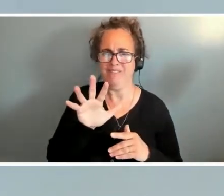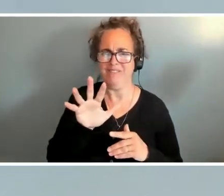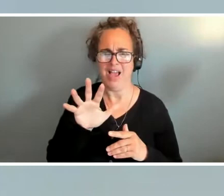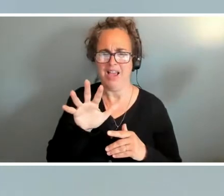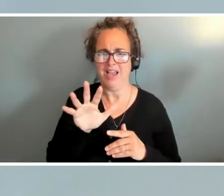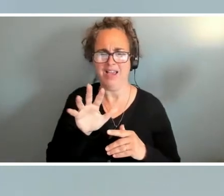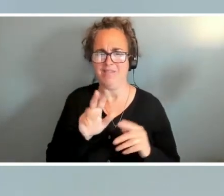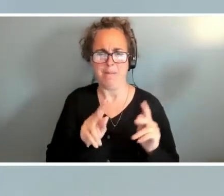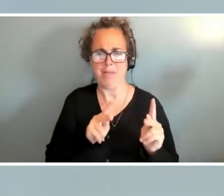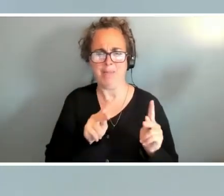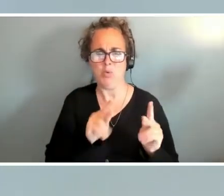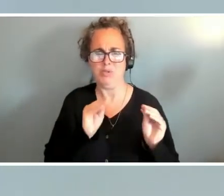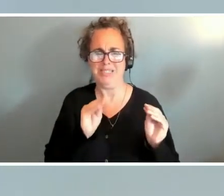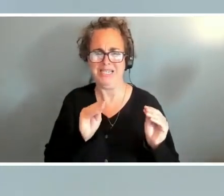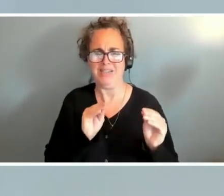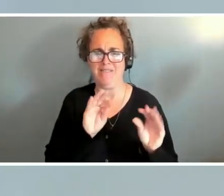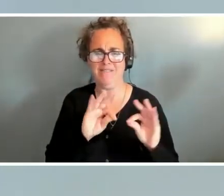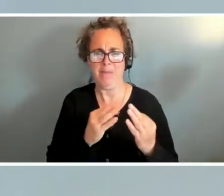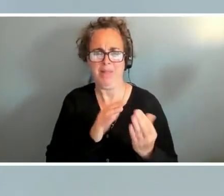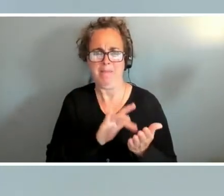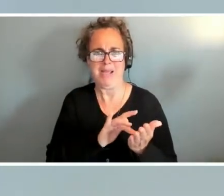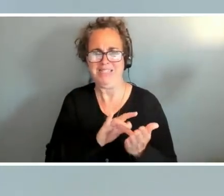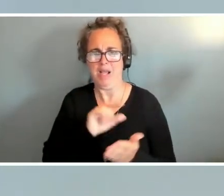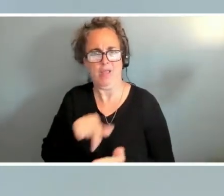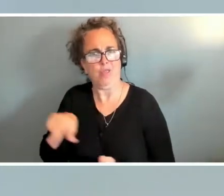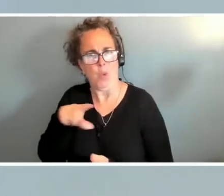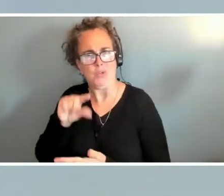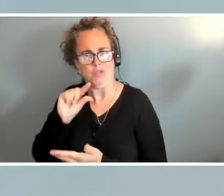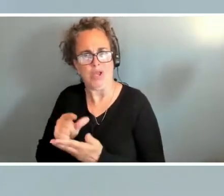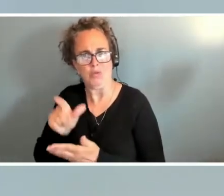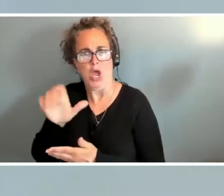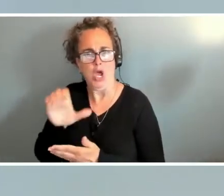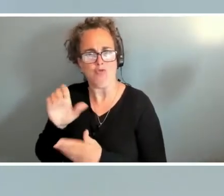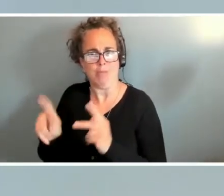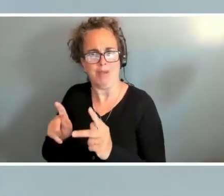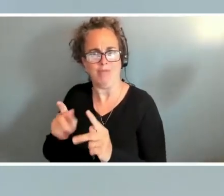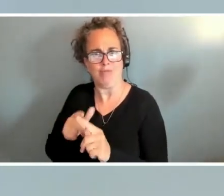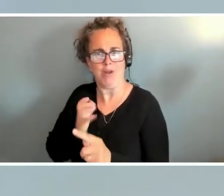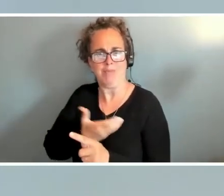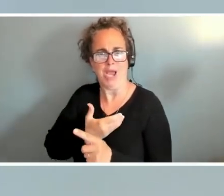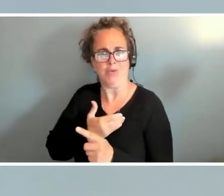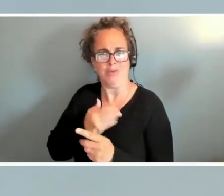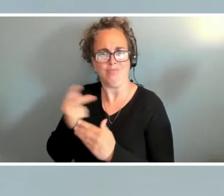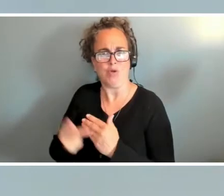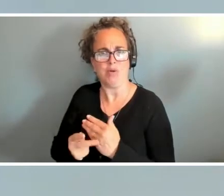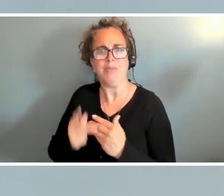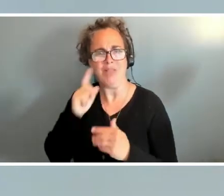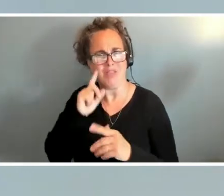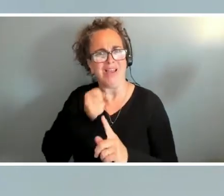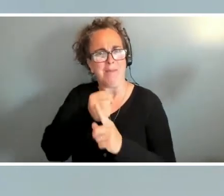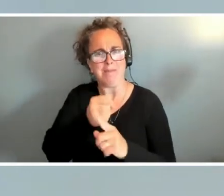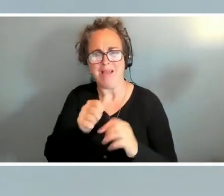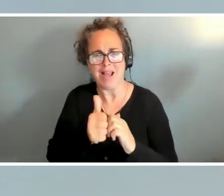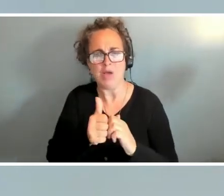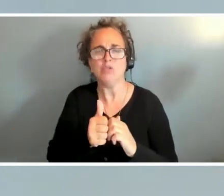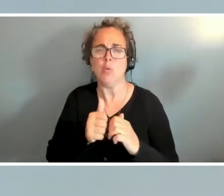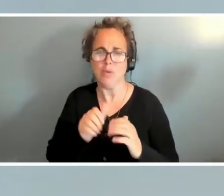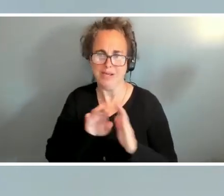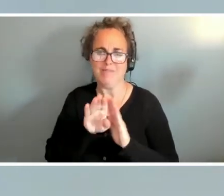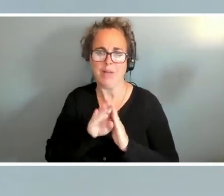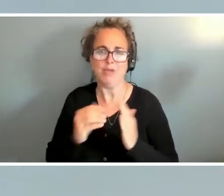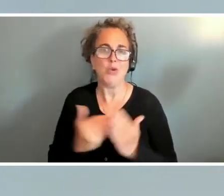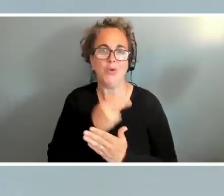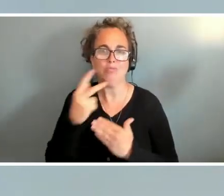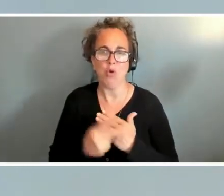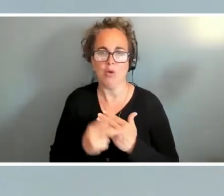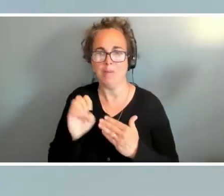country. We've graduated 100. You know, maybe we should be thinking about the national impact. And we developed the Executive Faculty Development Program,